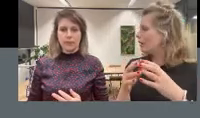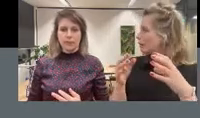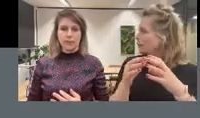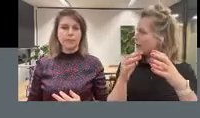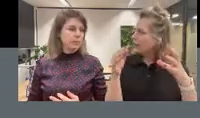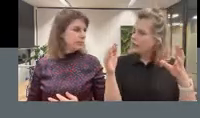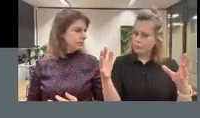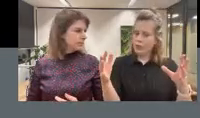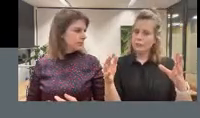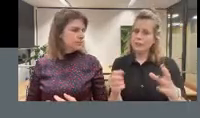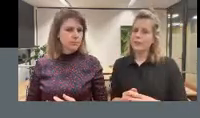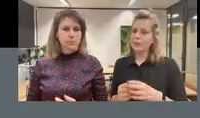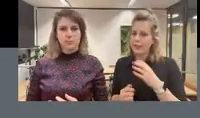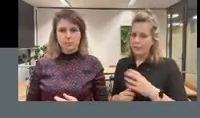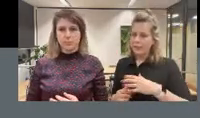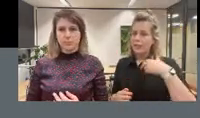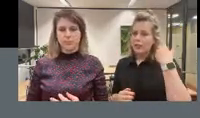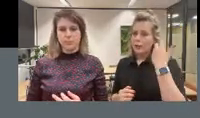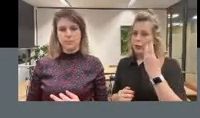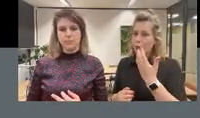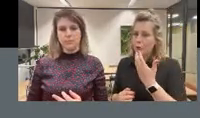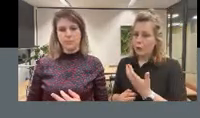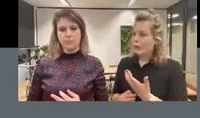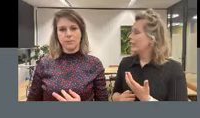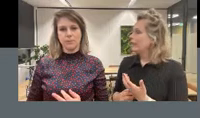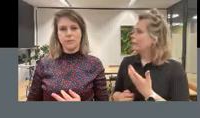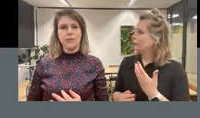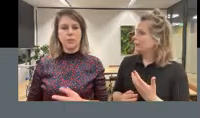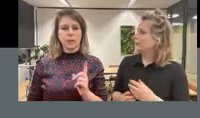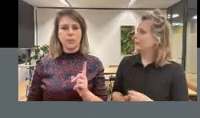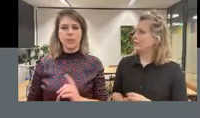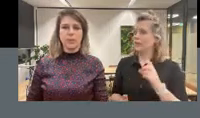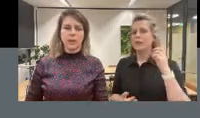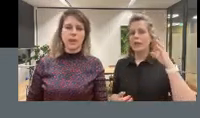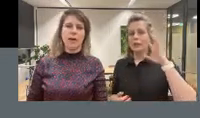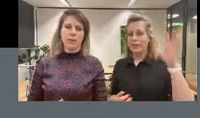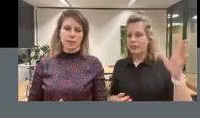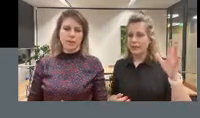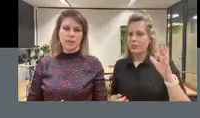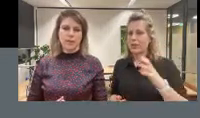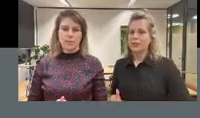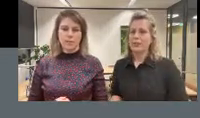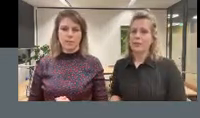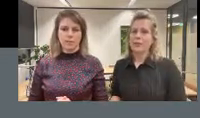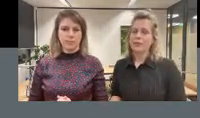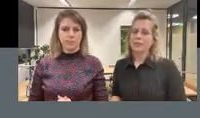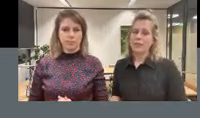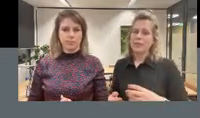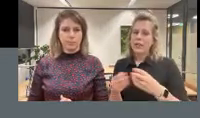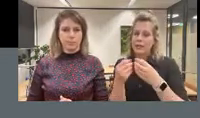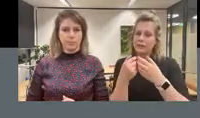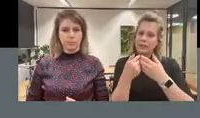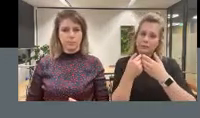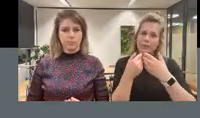week. Yes. Over a short period than weekly frequency, 1 week, 1 hour, 60 yes. minutes,